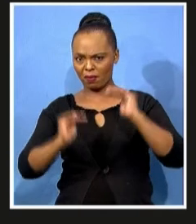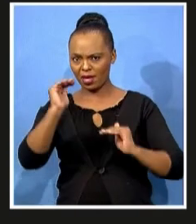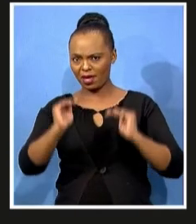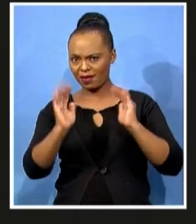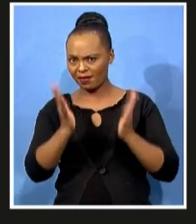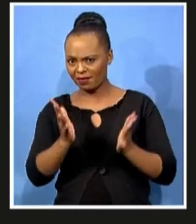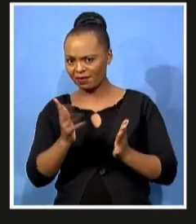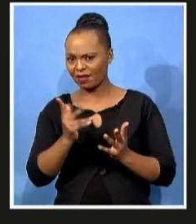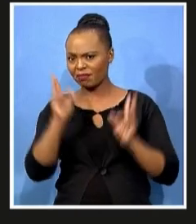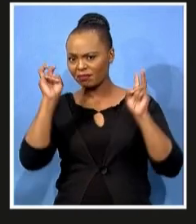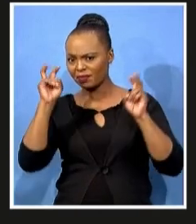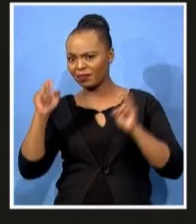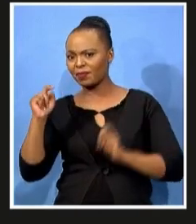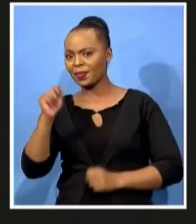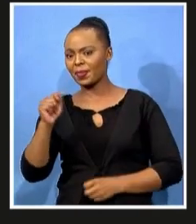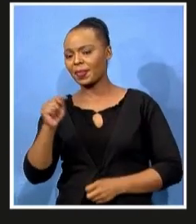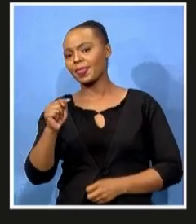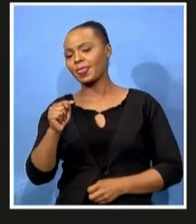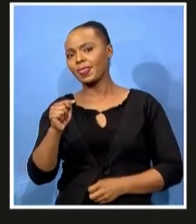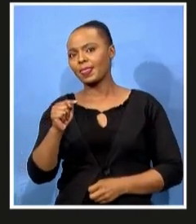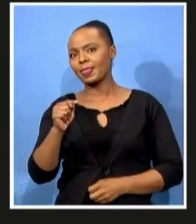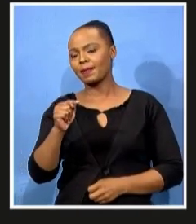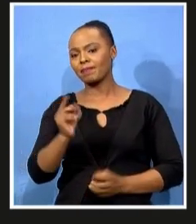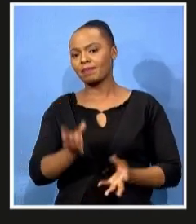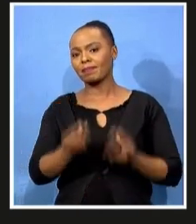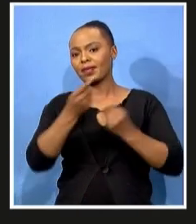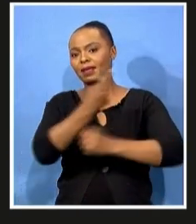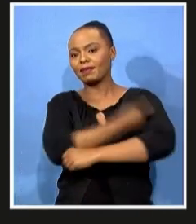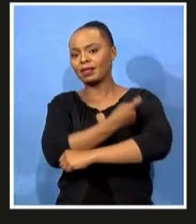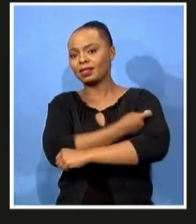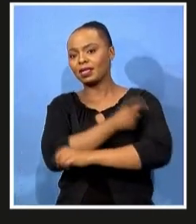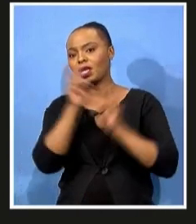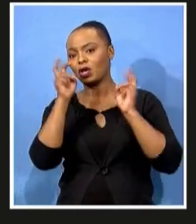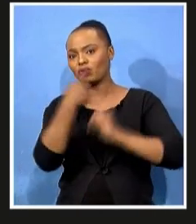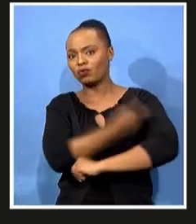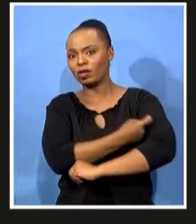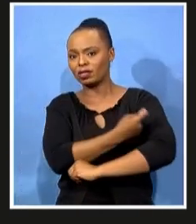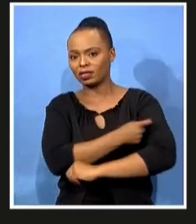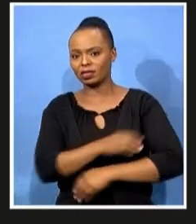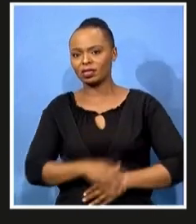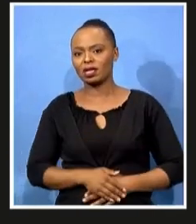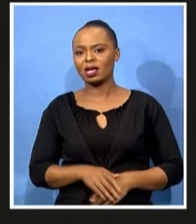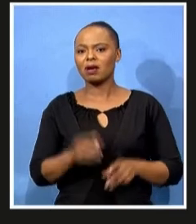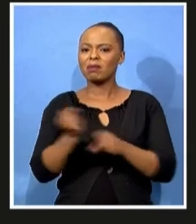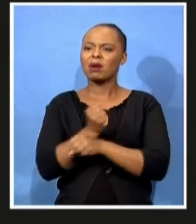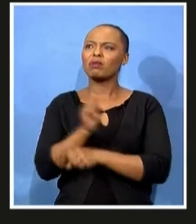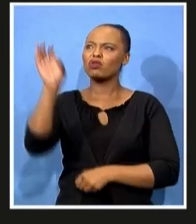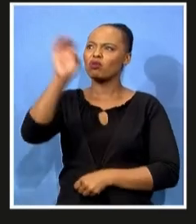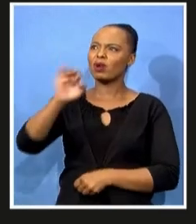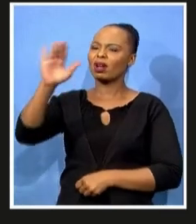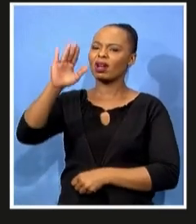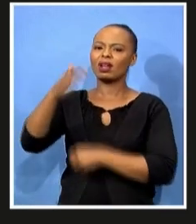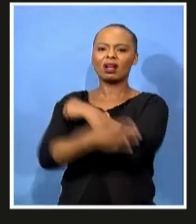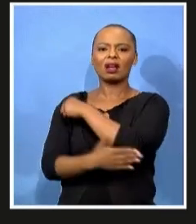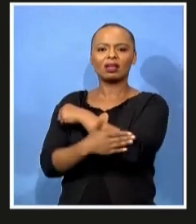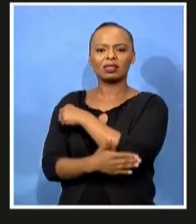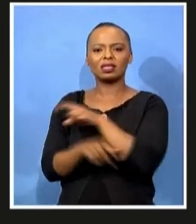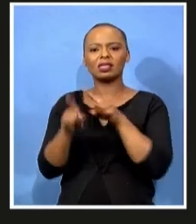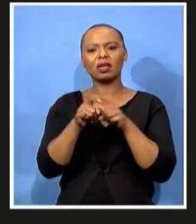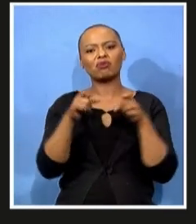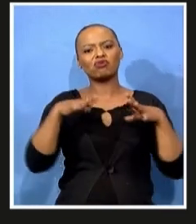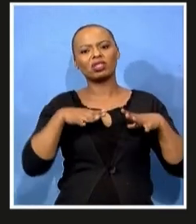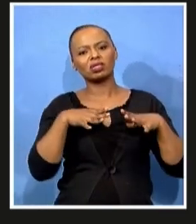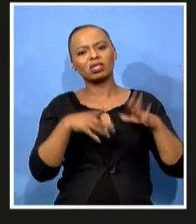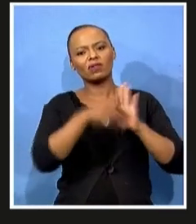getting the vaccine? I'm talking about European countries as well as developing countries. It's not really specified